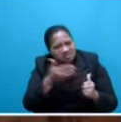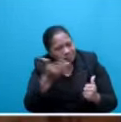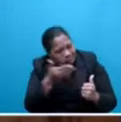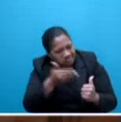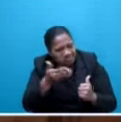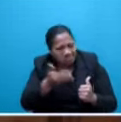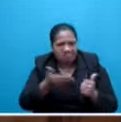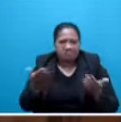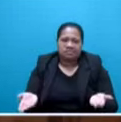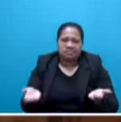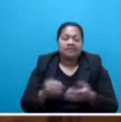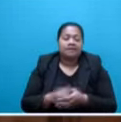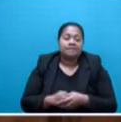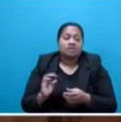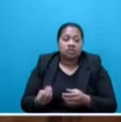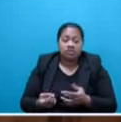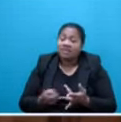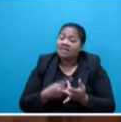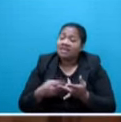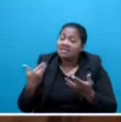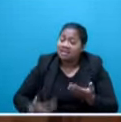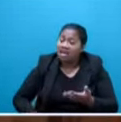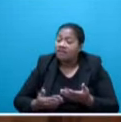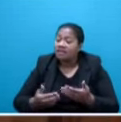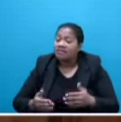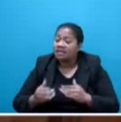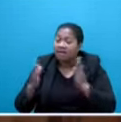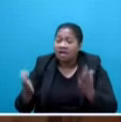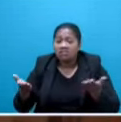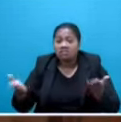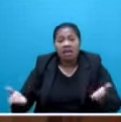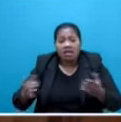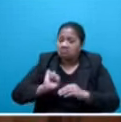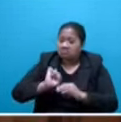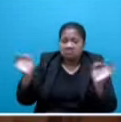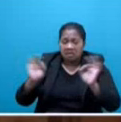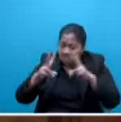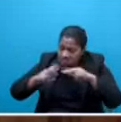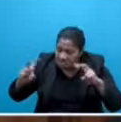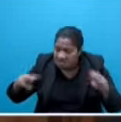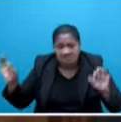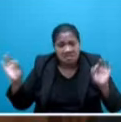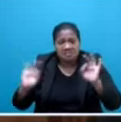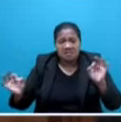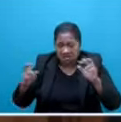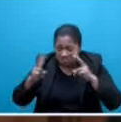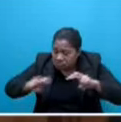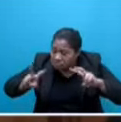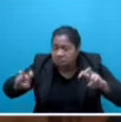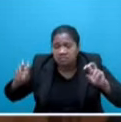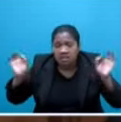and still the other side of the House, without doing any research, without finding the facts, without knowing the reality on the ground,